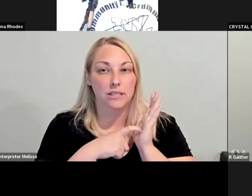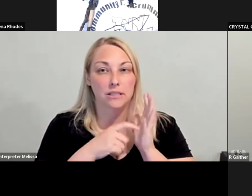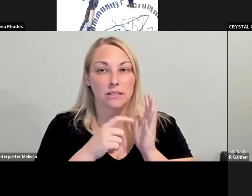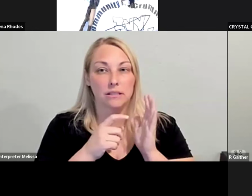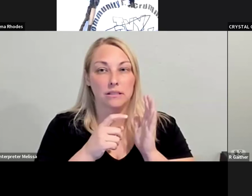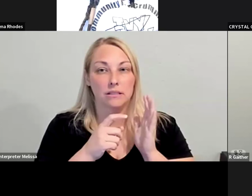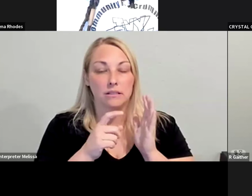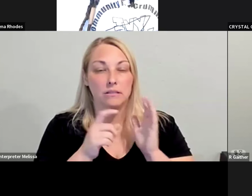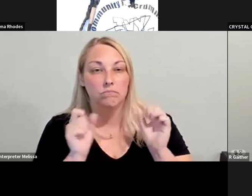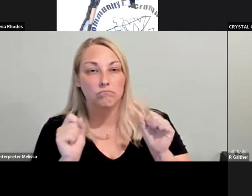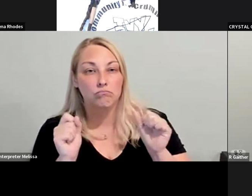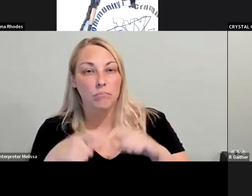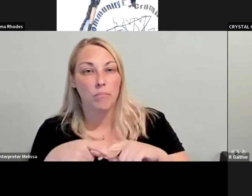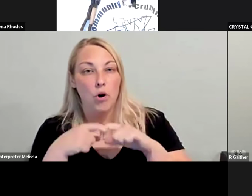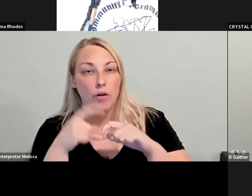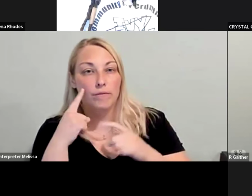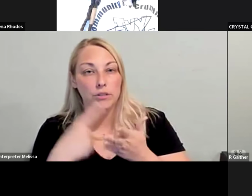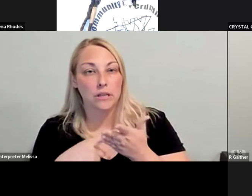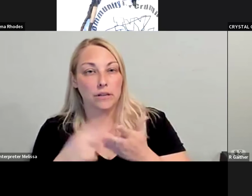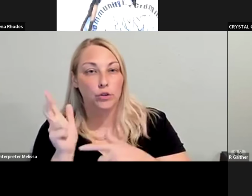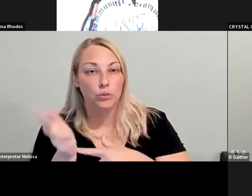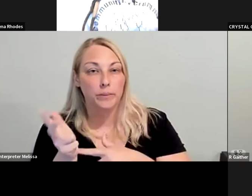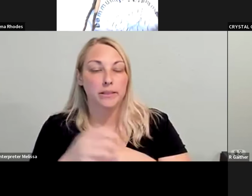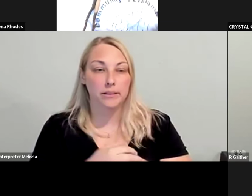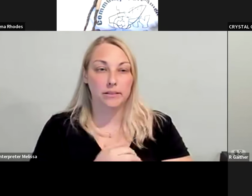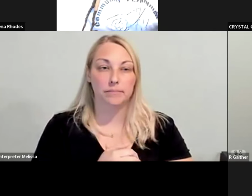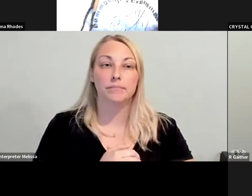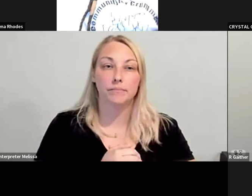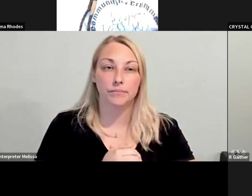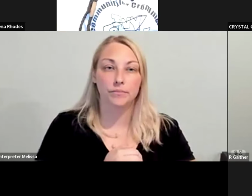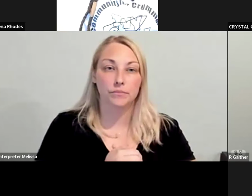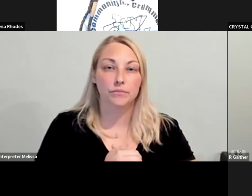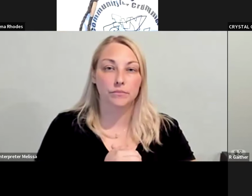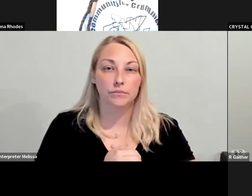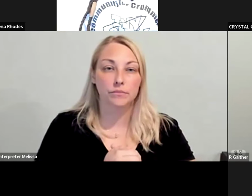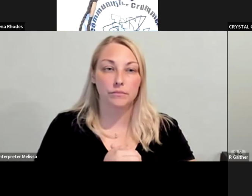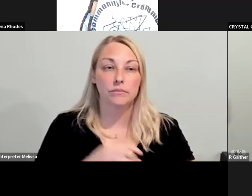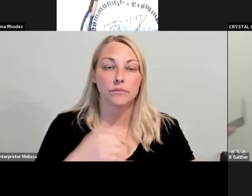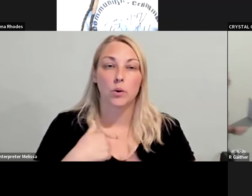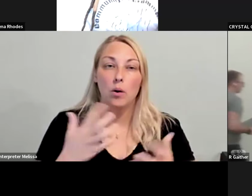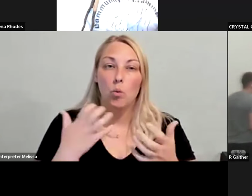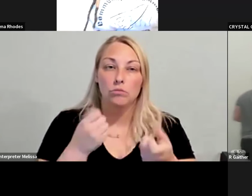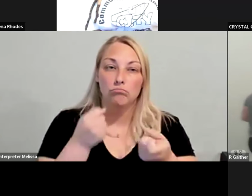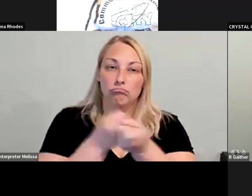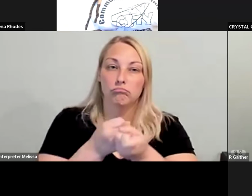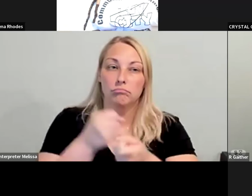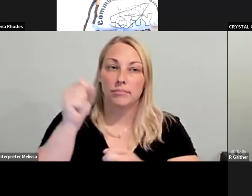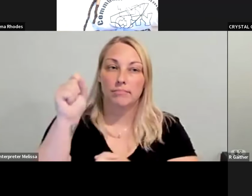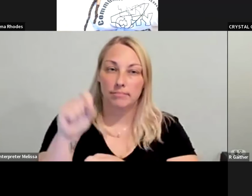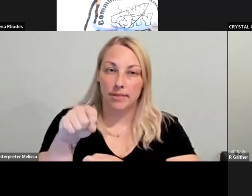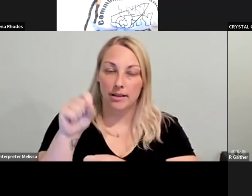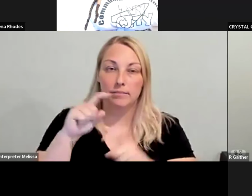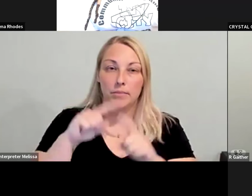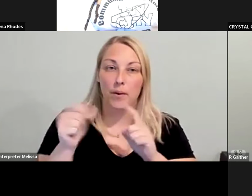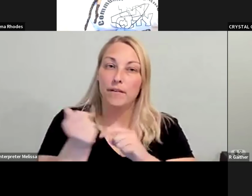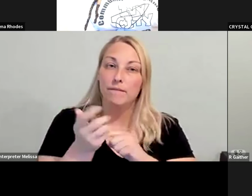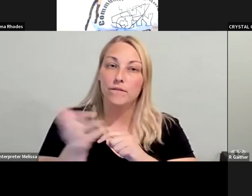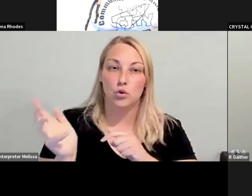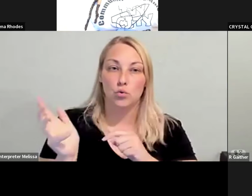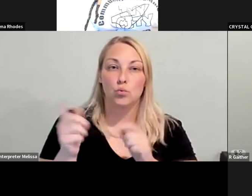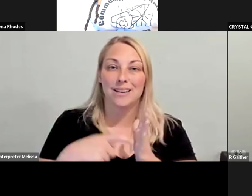minutes. I want to vote aye, but on a few conditions that we get to see